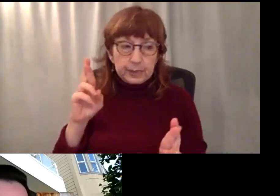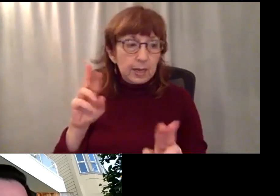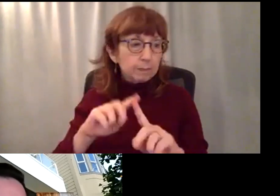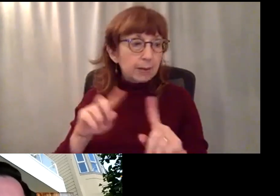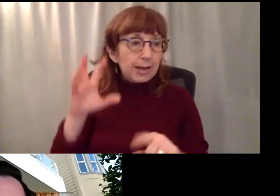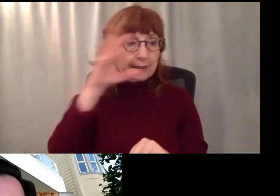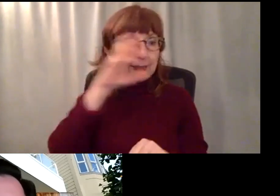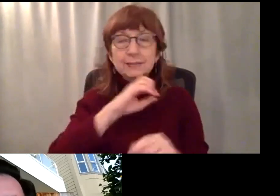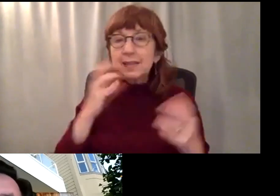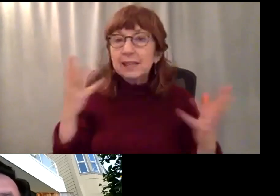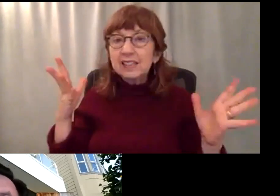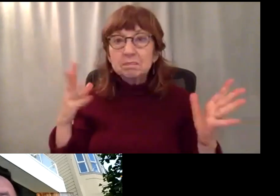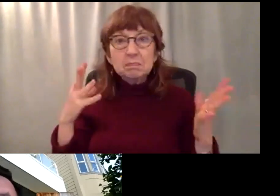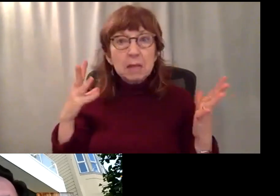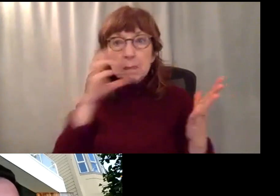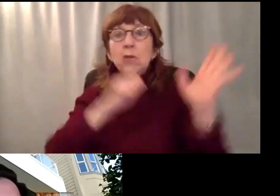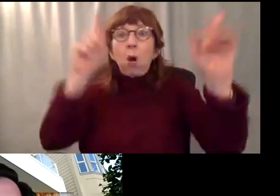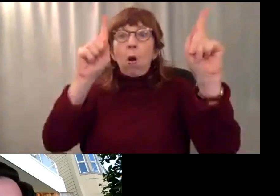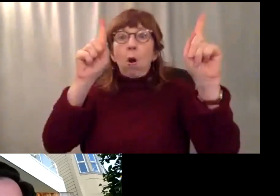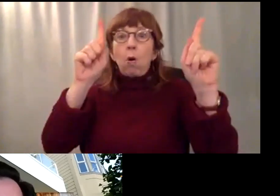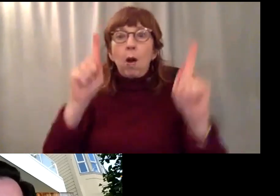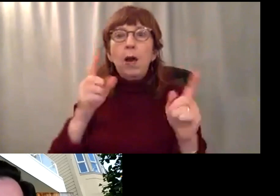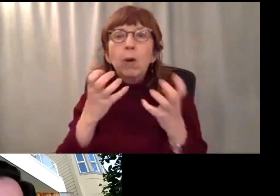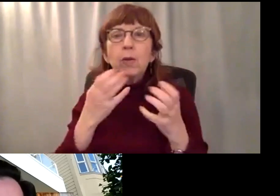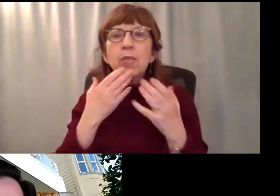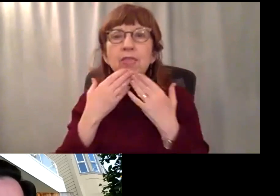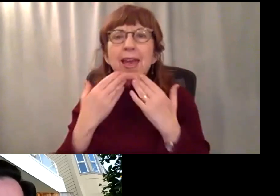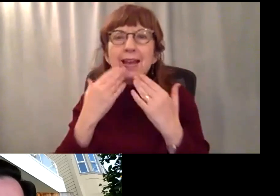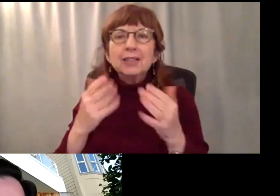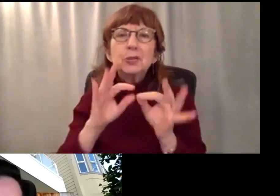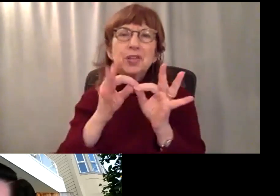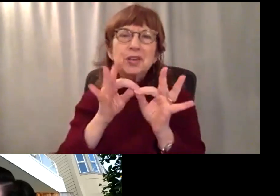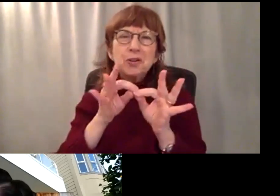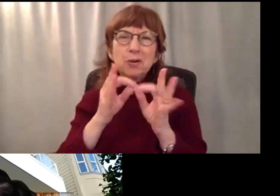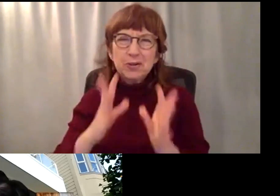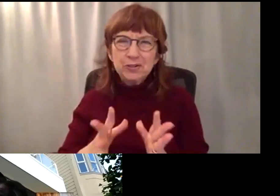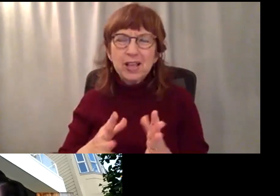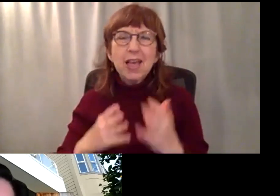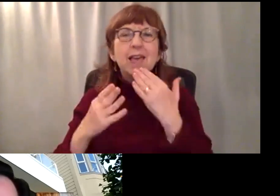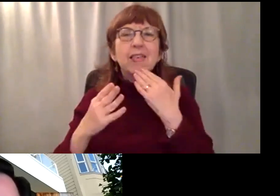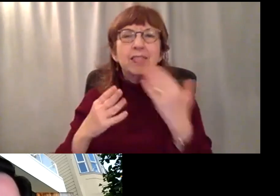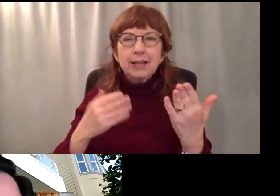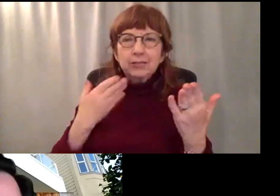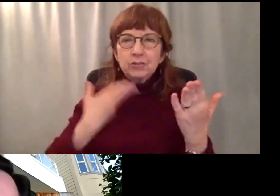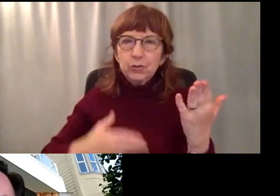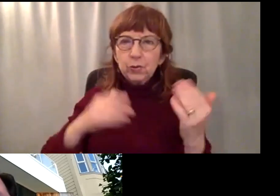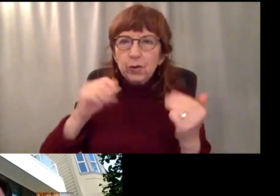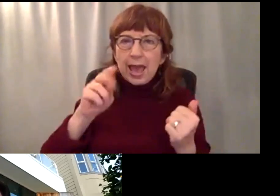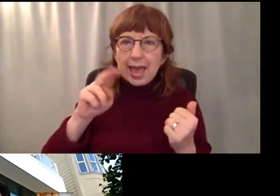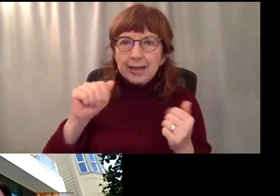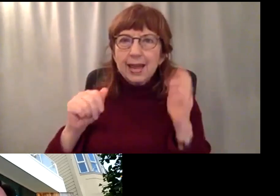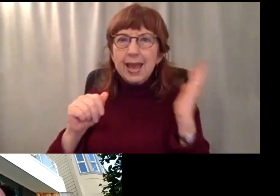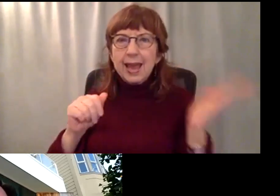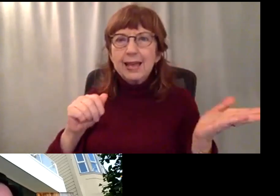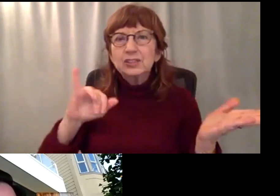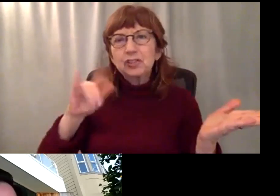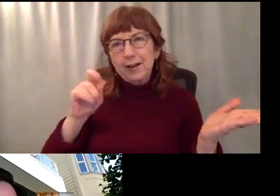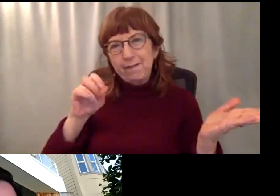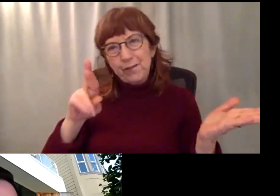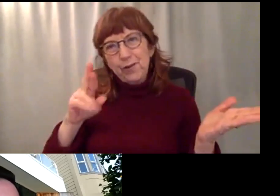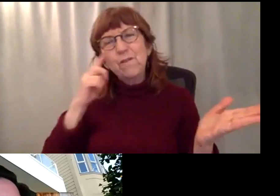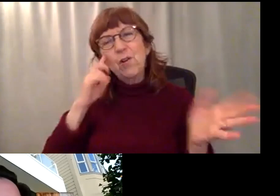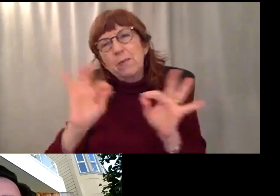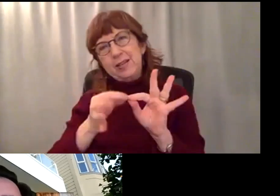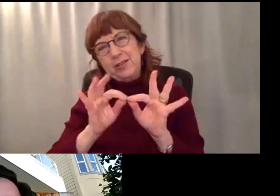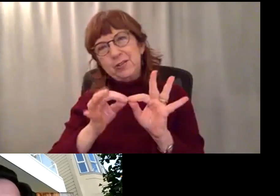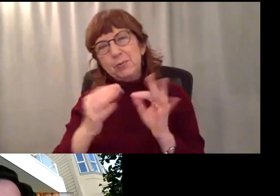that's it, unless I'm missing something. Oh, I really want to thank our interpreters. I want to thank Anna and Jennifer for being our interpreters